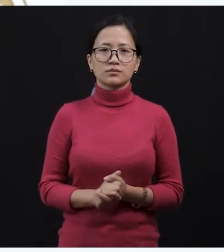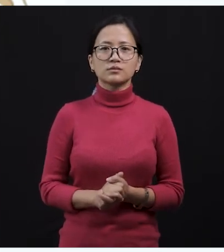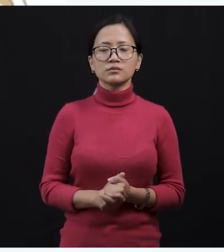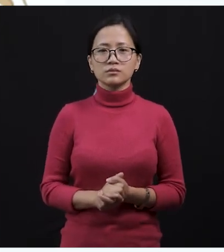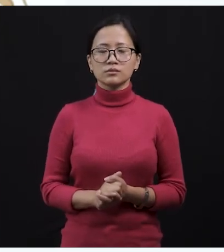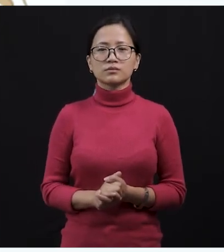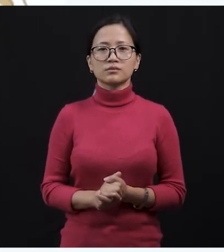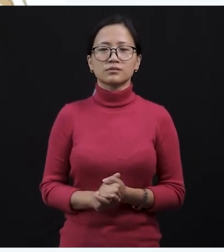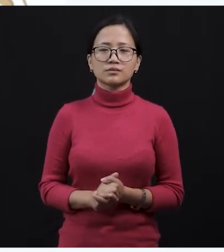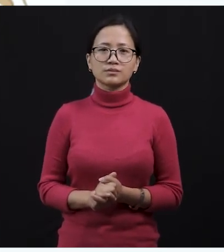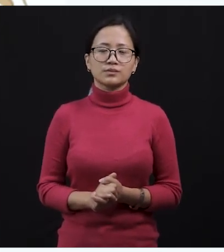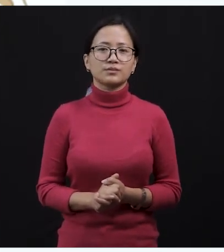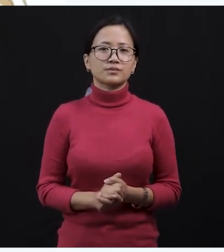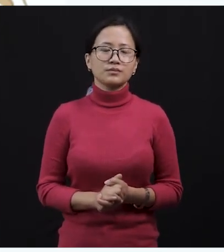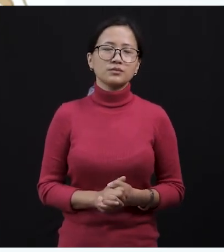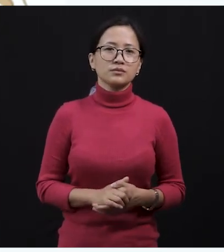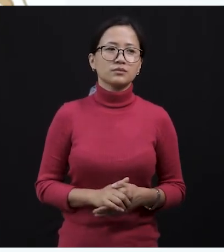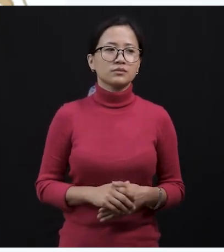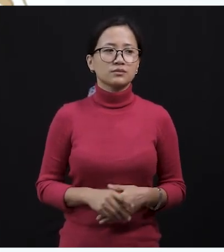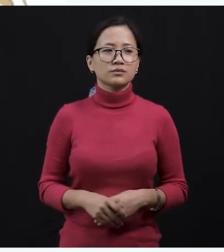Depletion of flora and fauna.